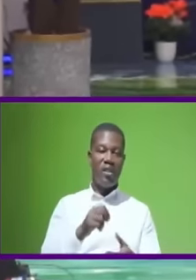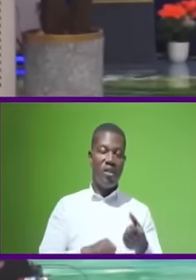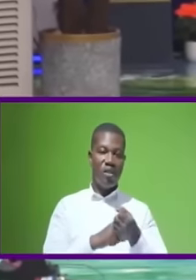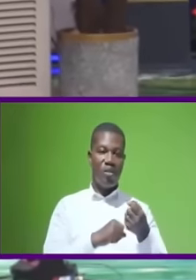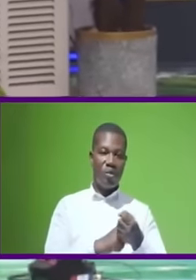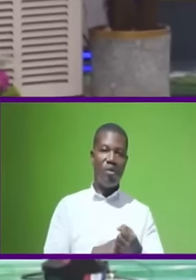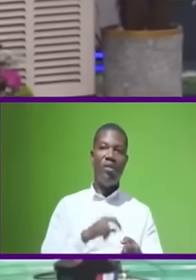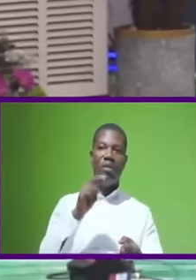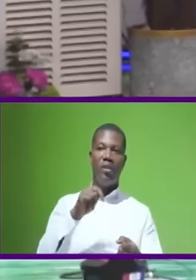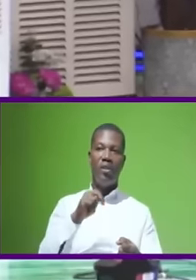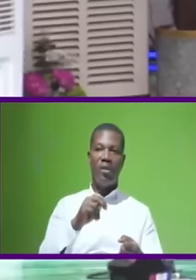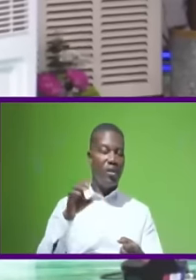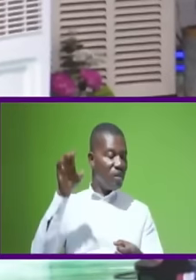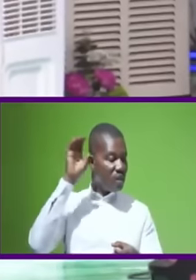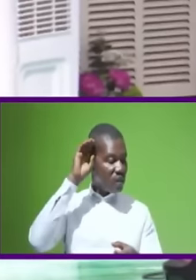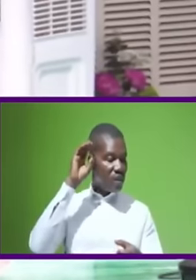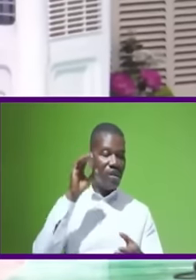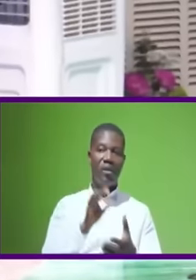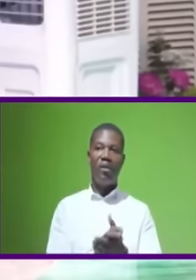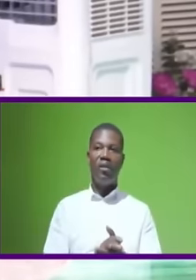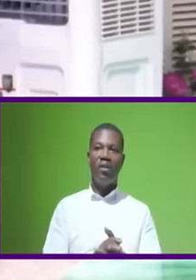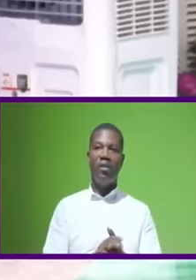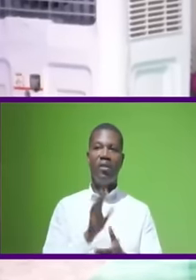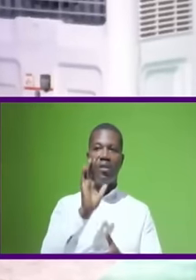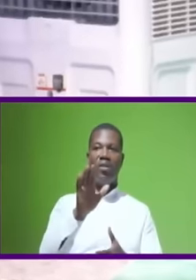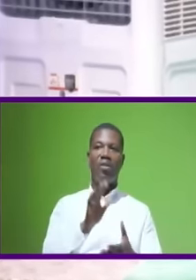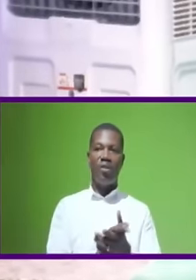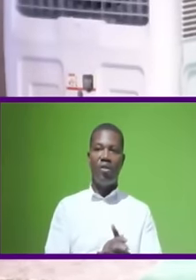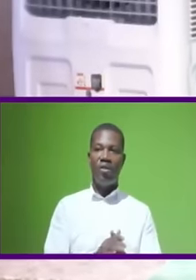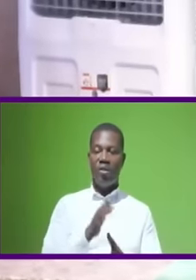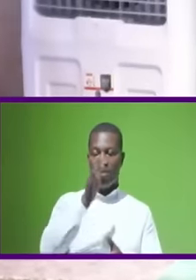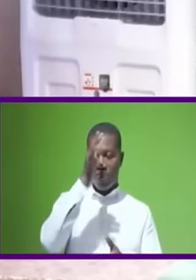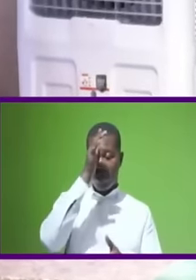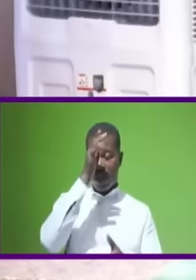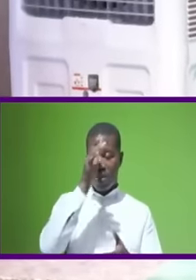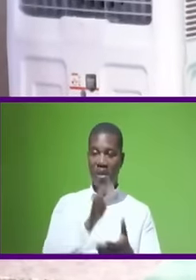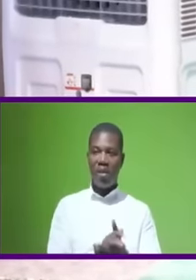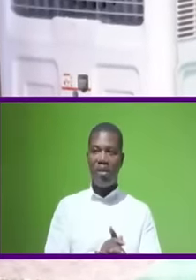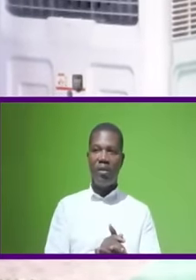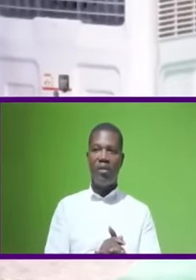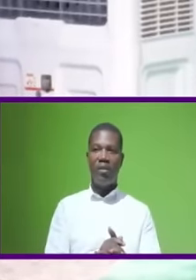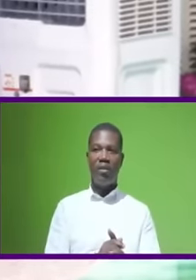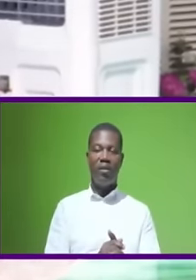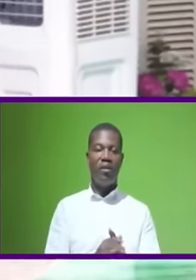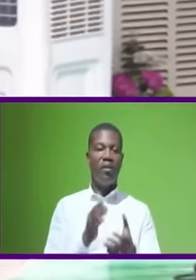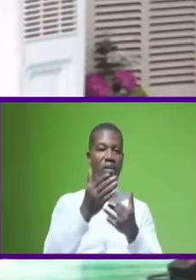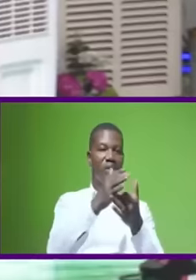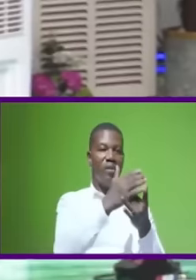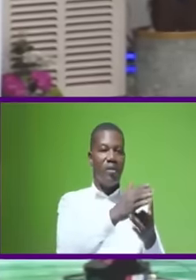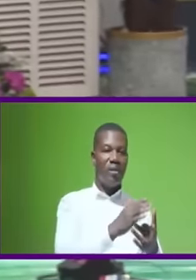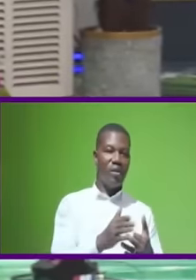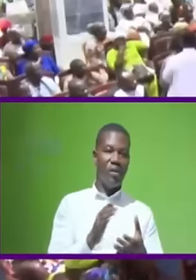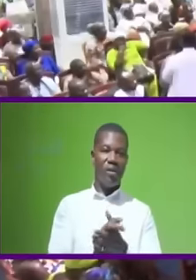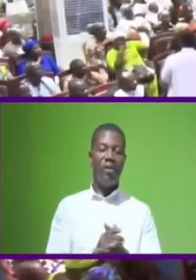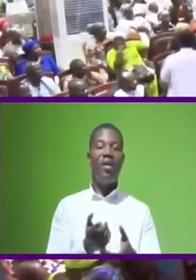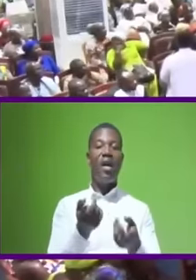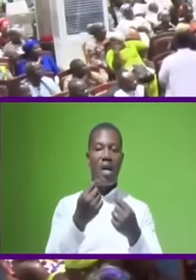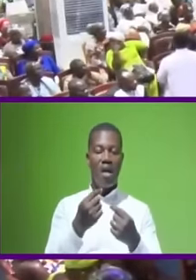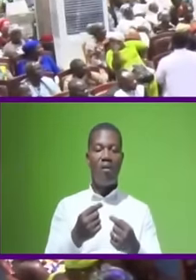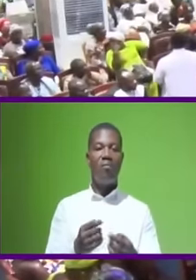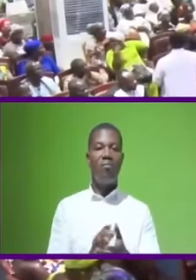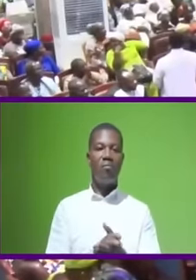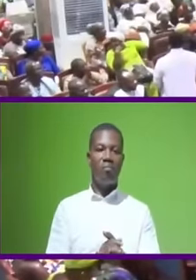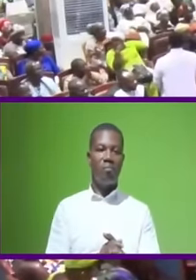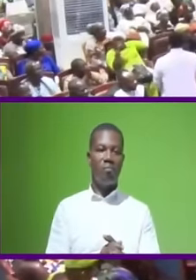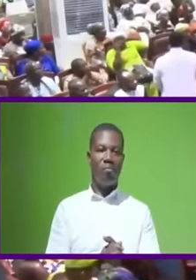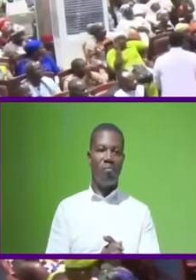Ye hear more. If say ya tese, o papa ne se, wo beche, wo nya, beje. Go to Accra.